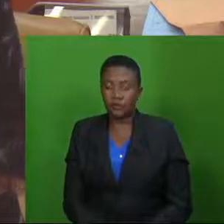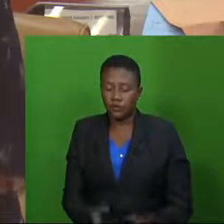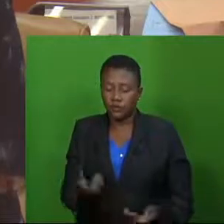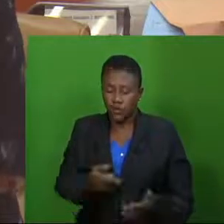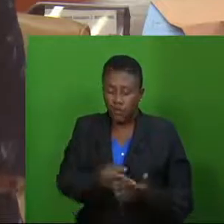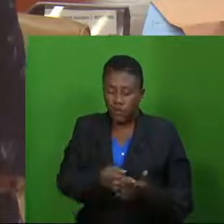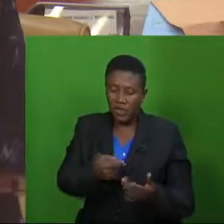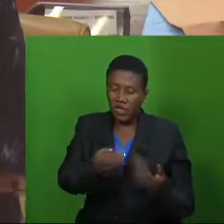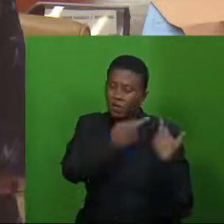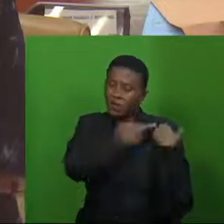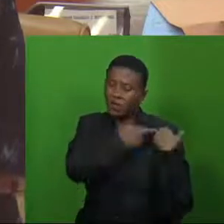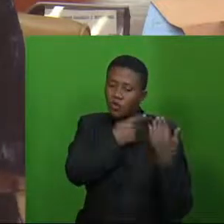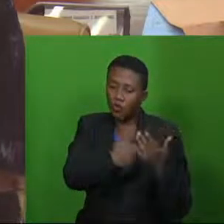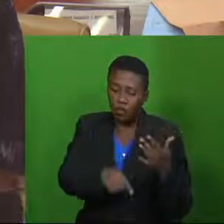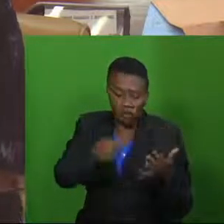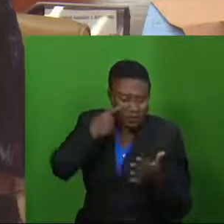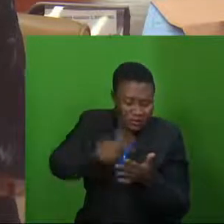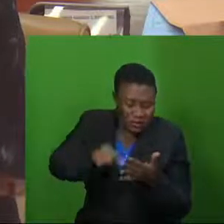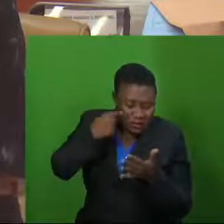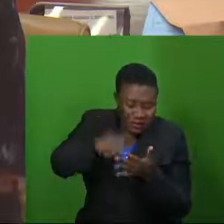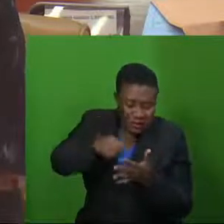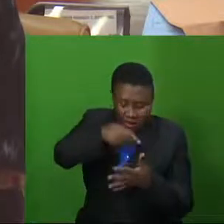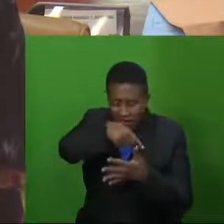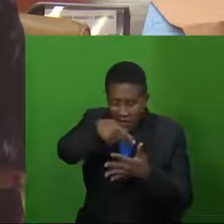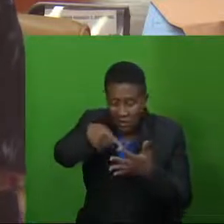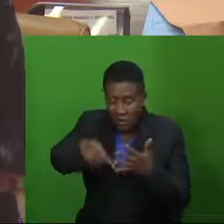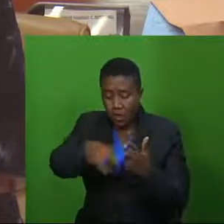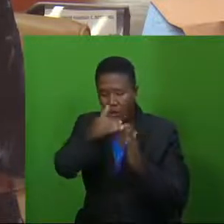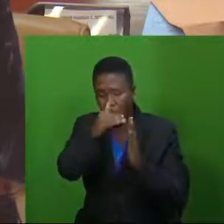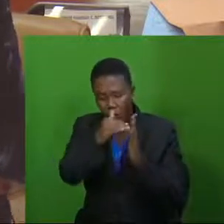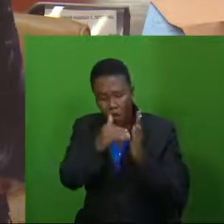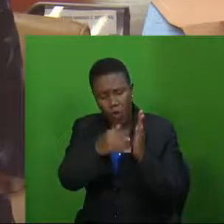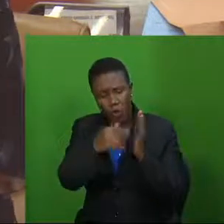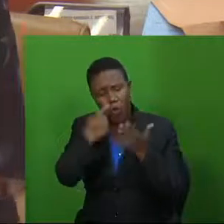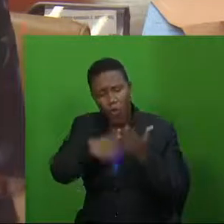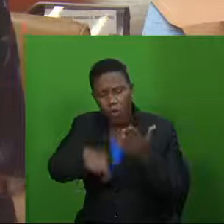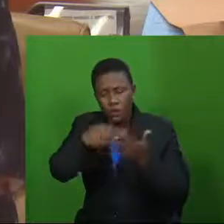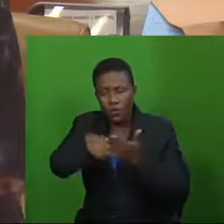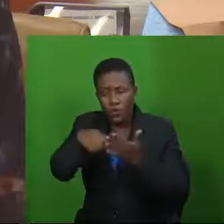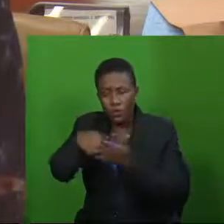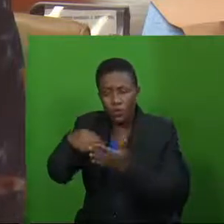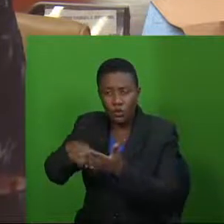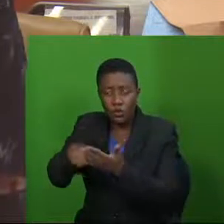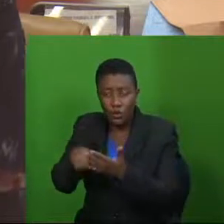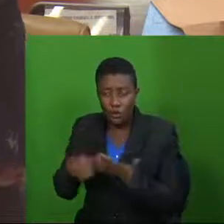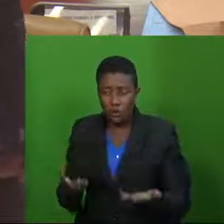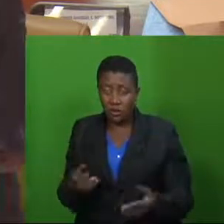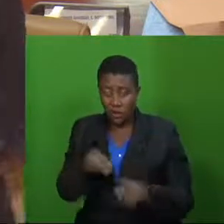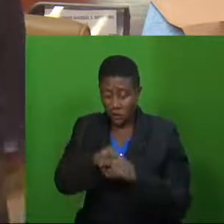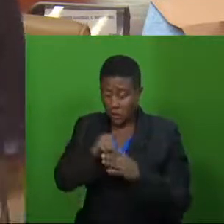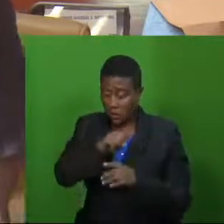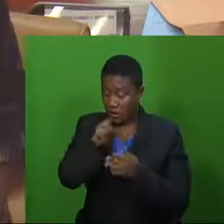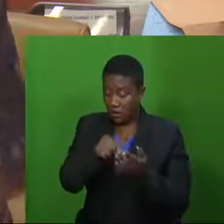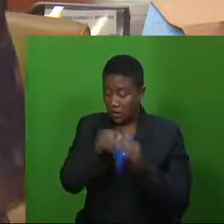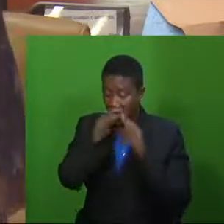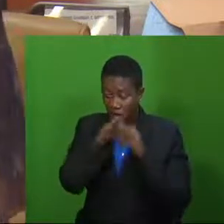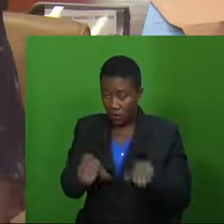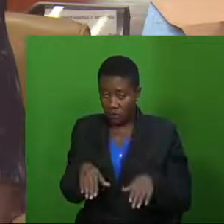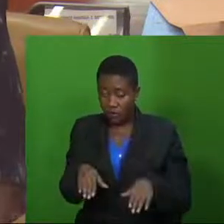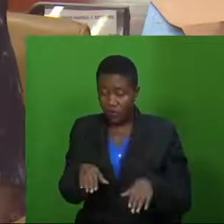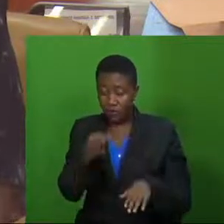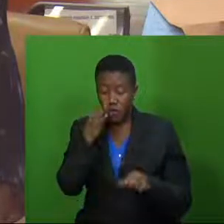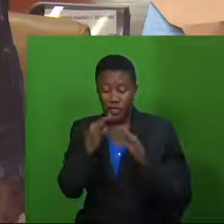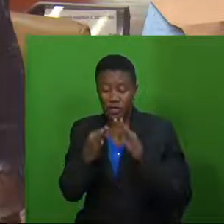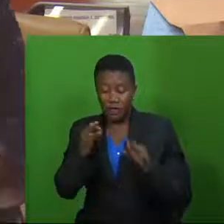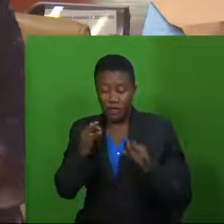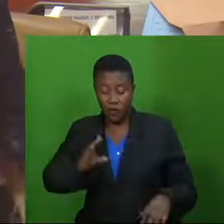standing orders which we use in our practice and procedure in this House. So if there's a committee chaired by the